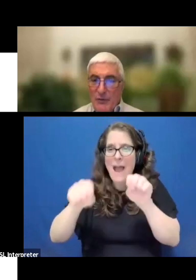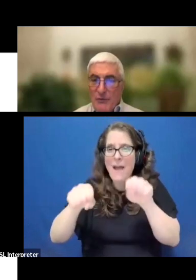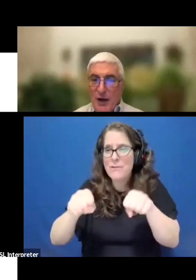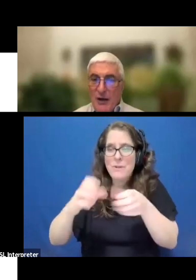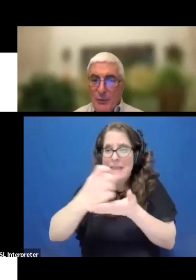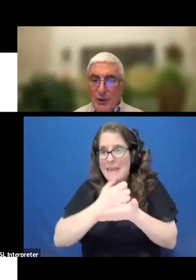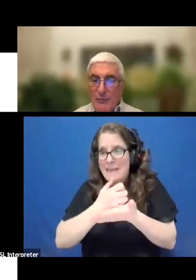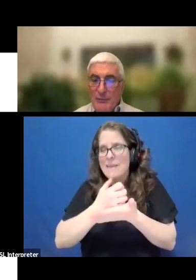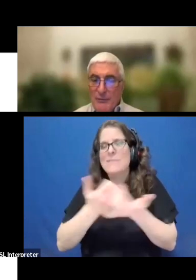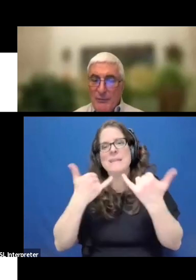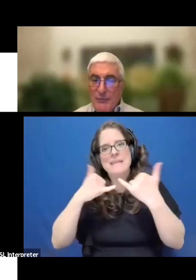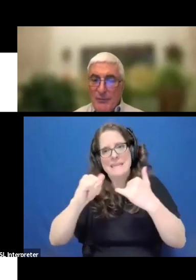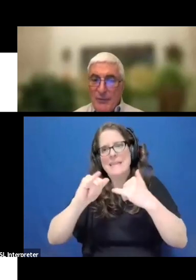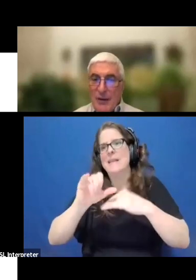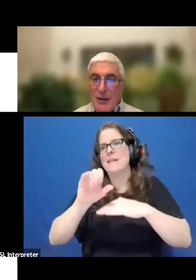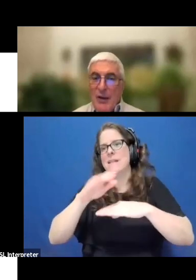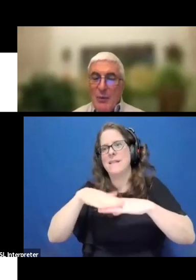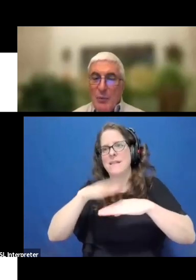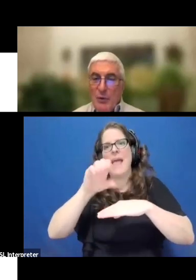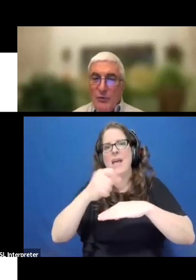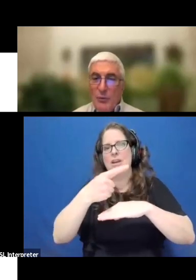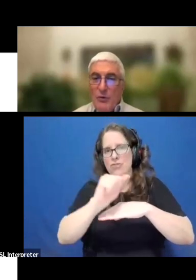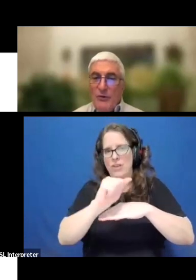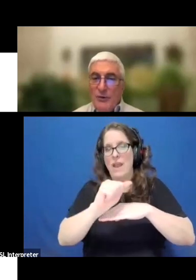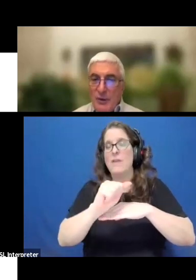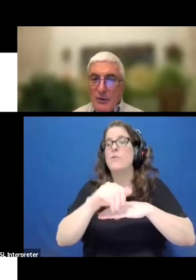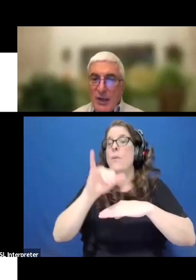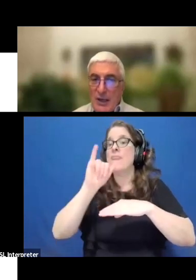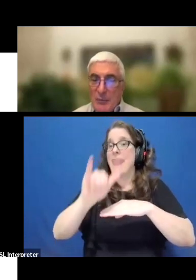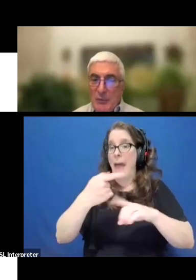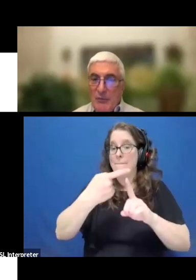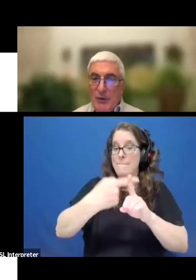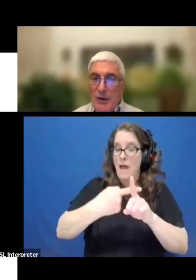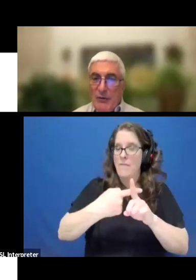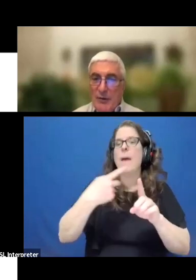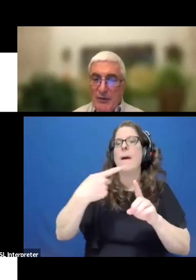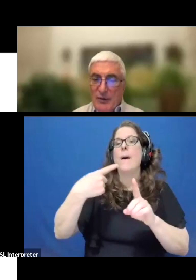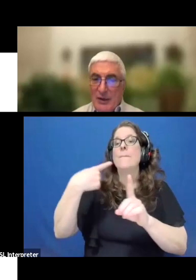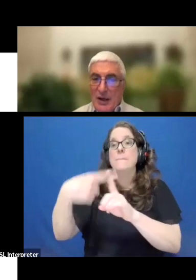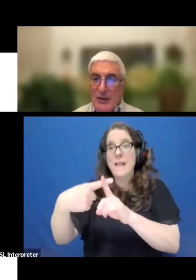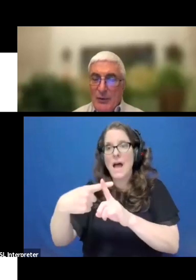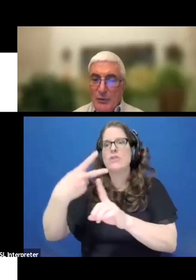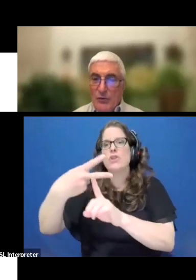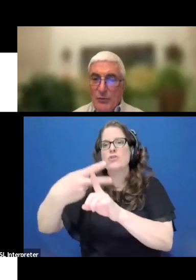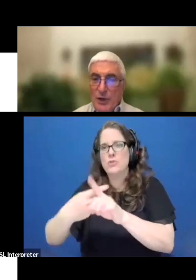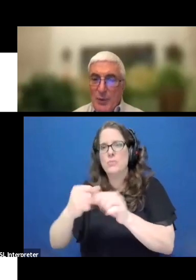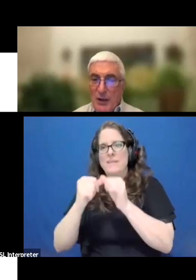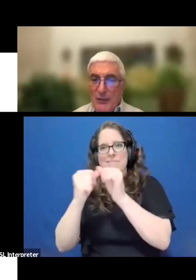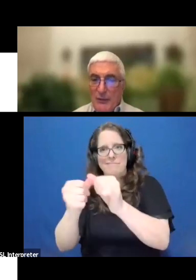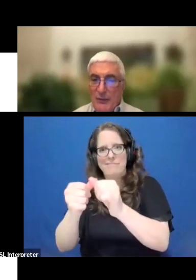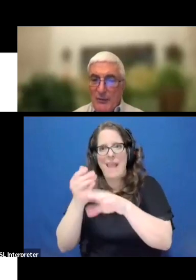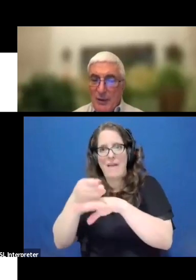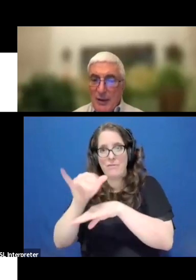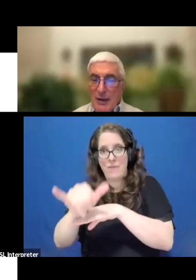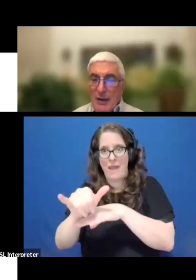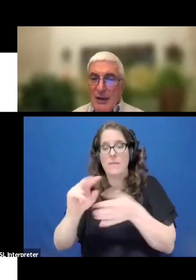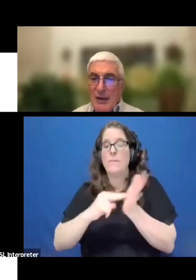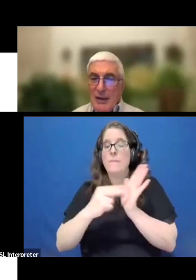months that follow it. A person will still keep their SSDI those 3